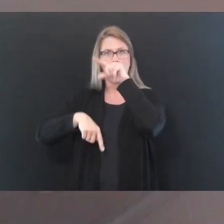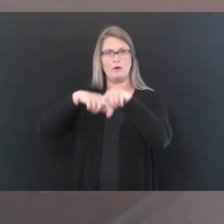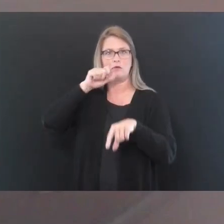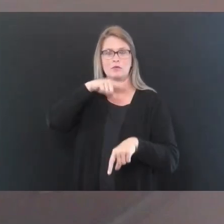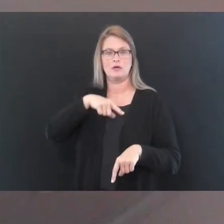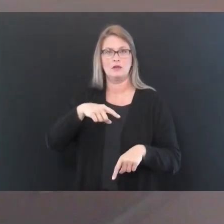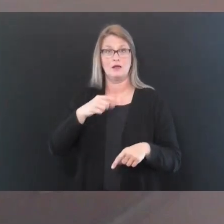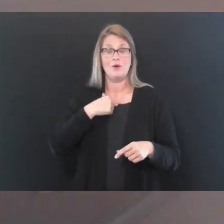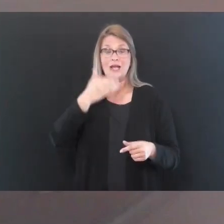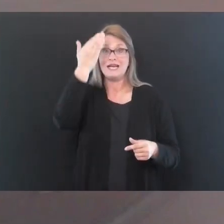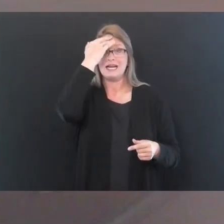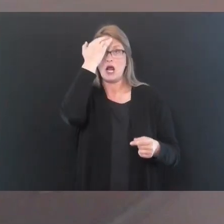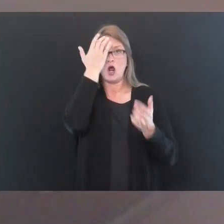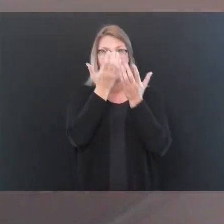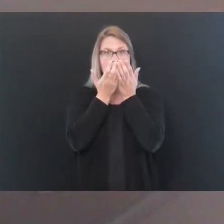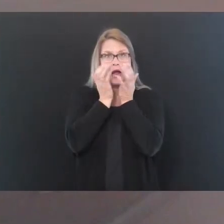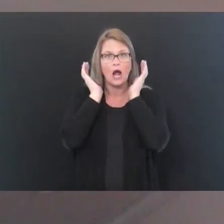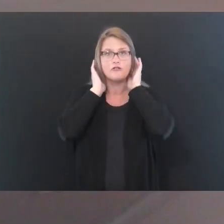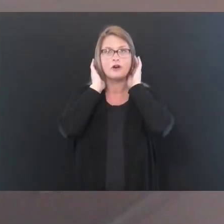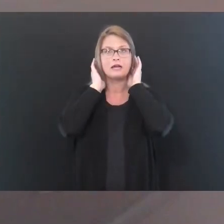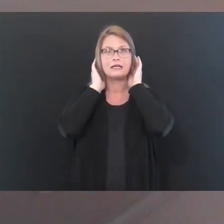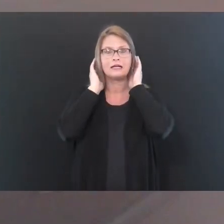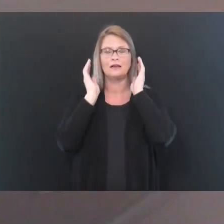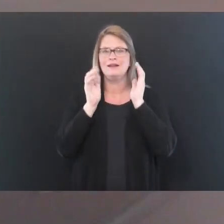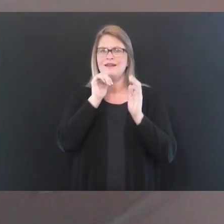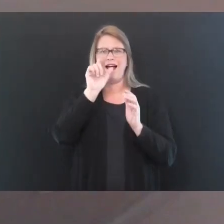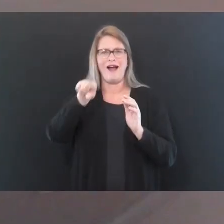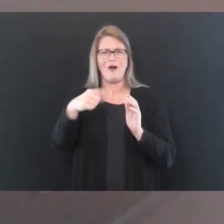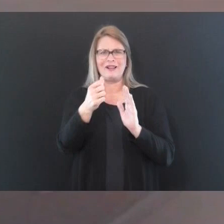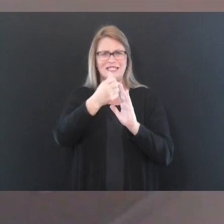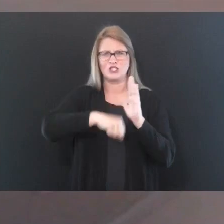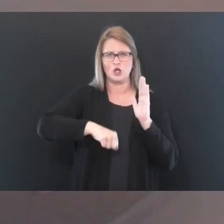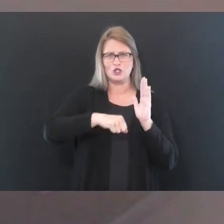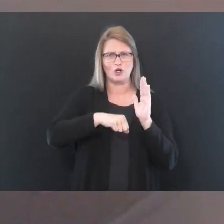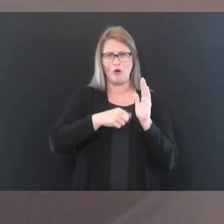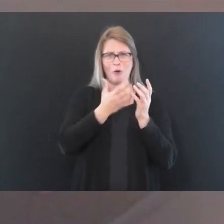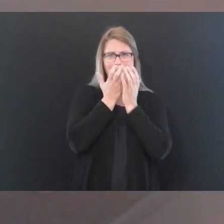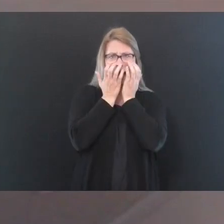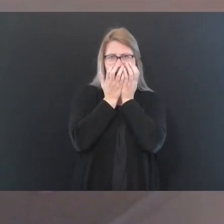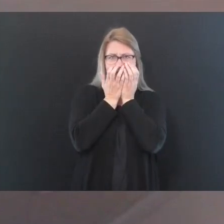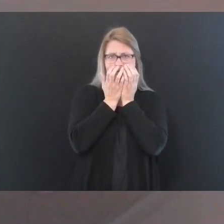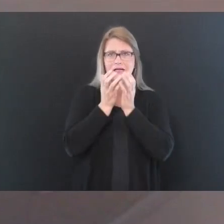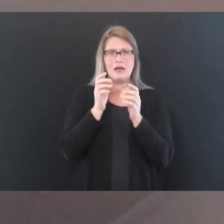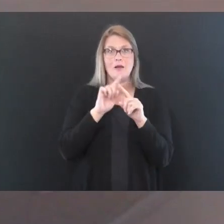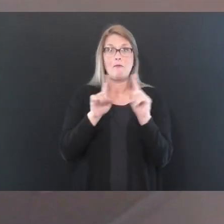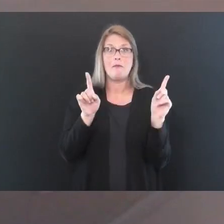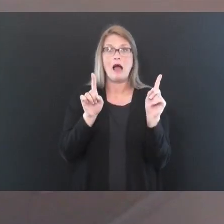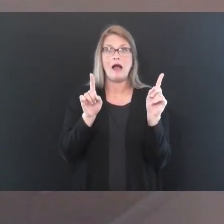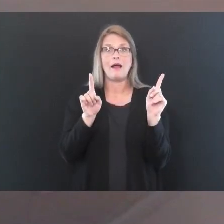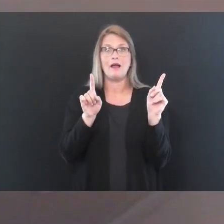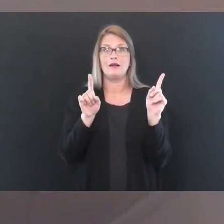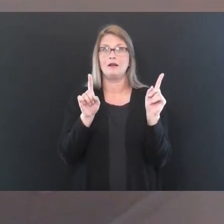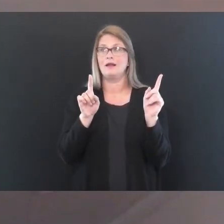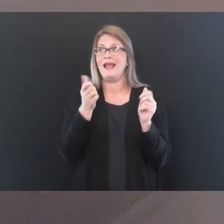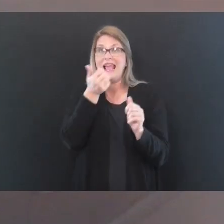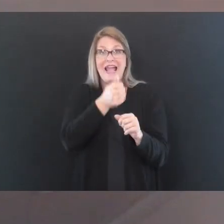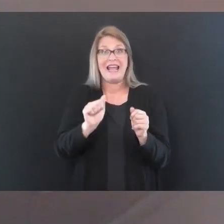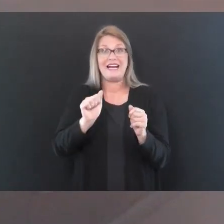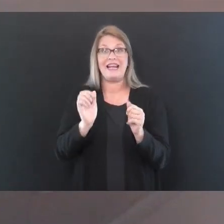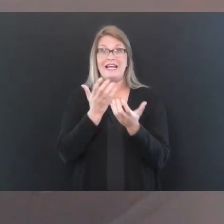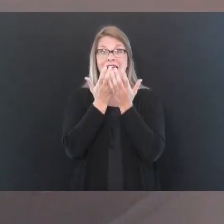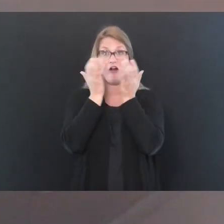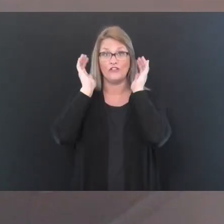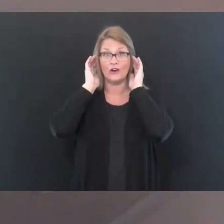just surgical masks or Gore-Tex masks or N95 respirators, but a face covering made